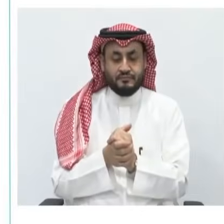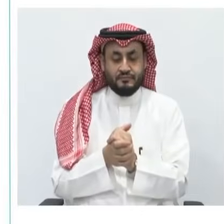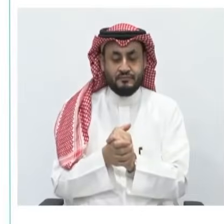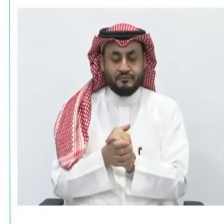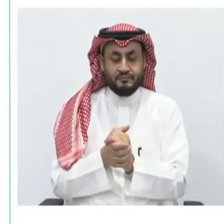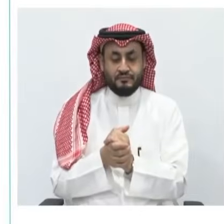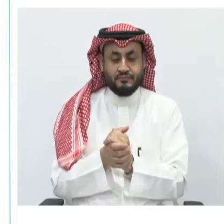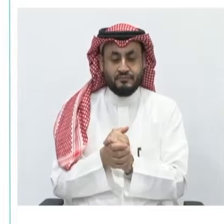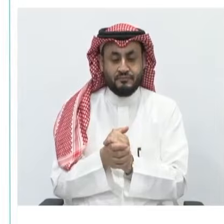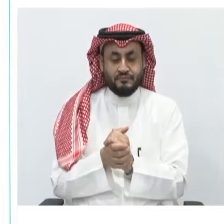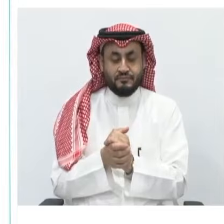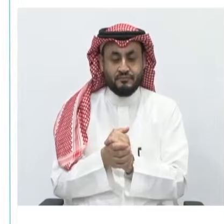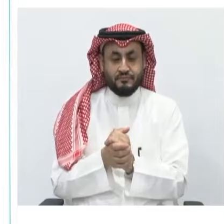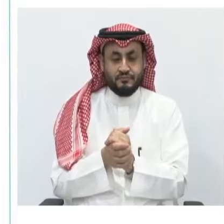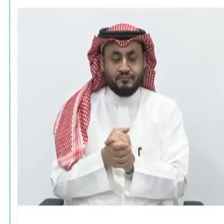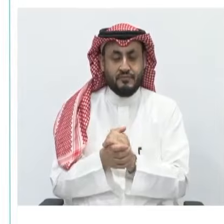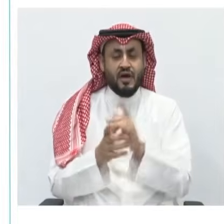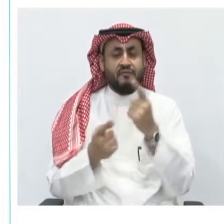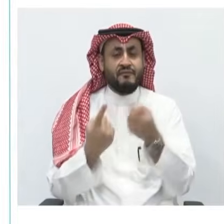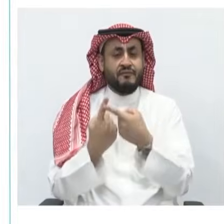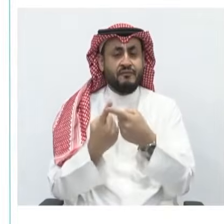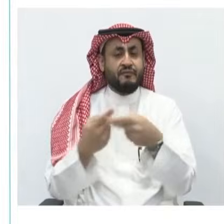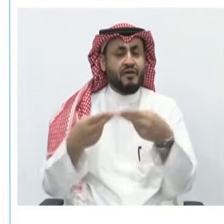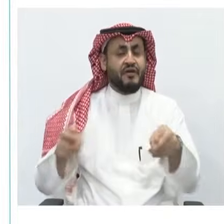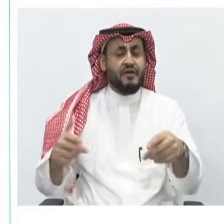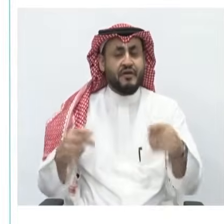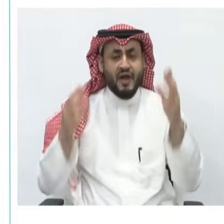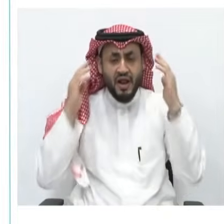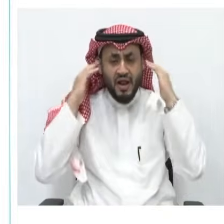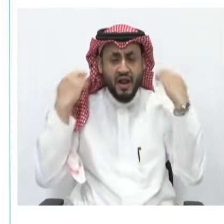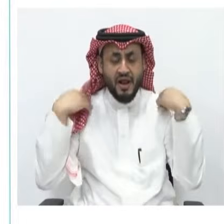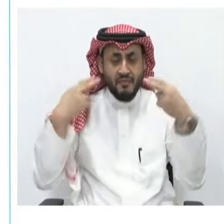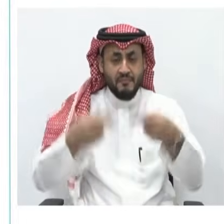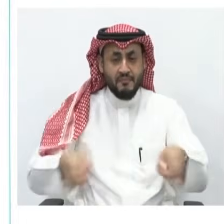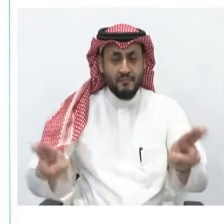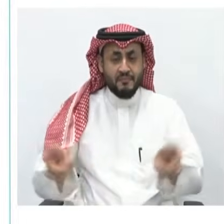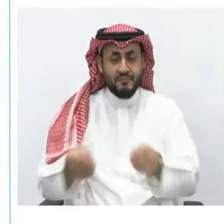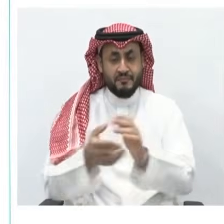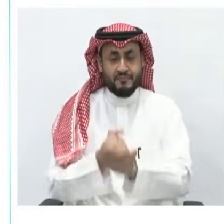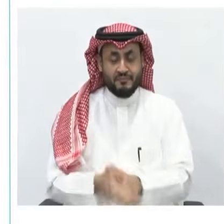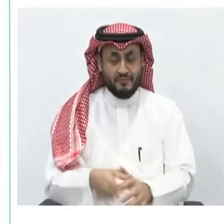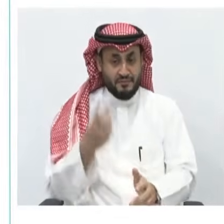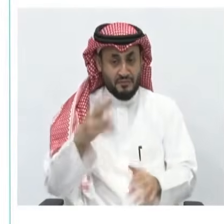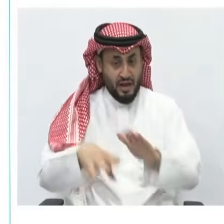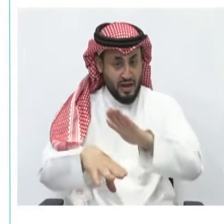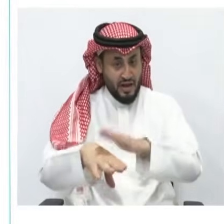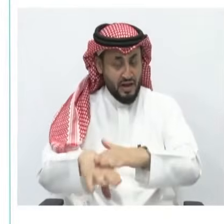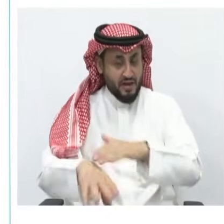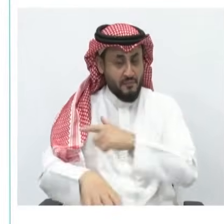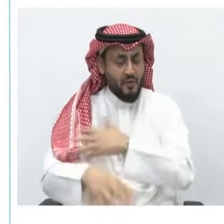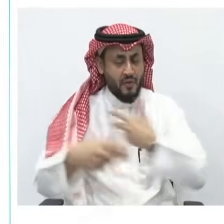okay, we will learn how to chant the head and shoulders chant, touch the body